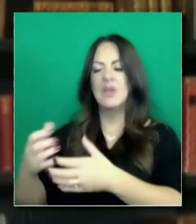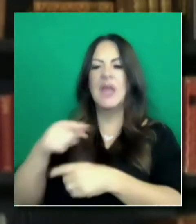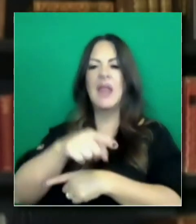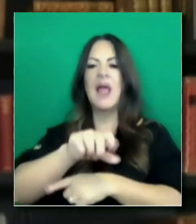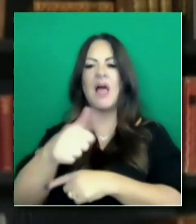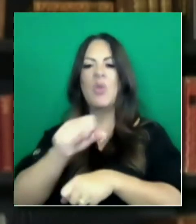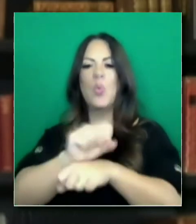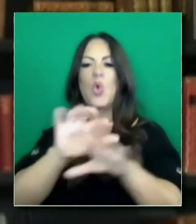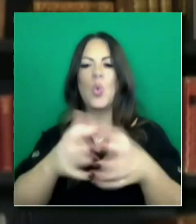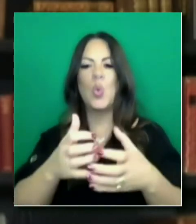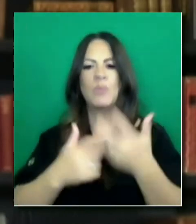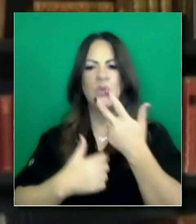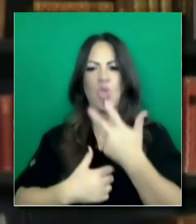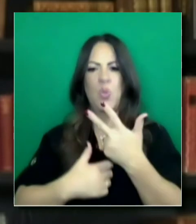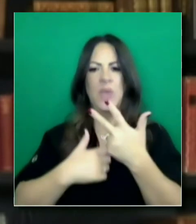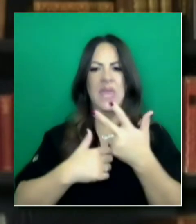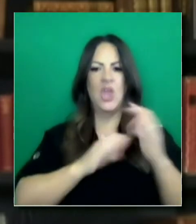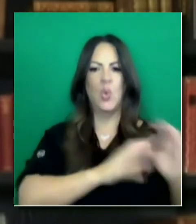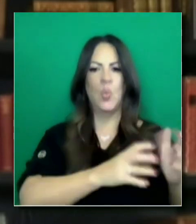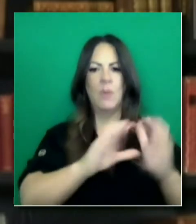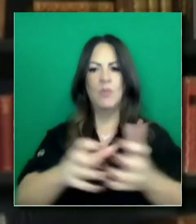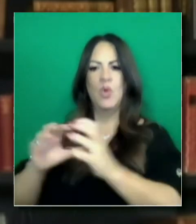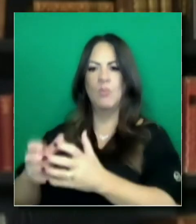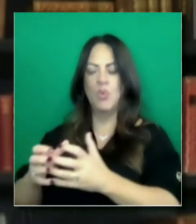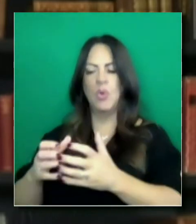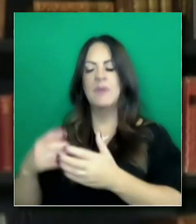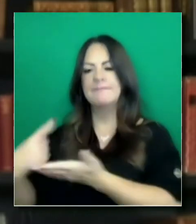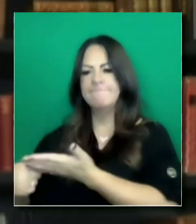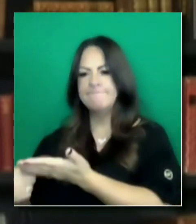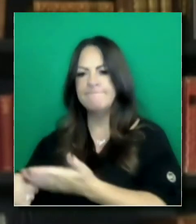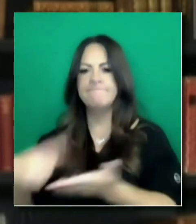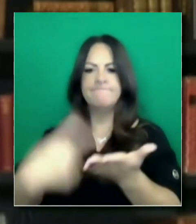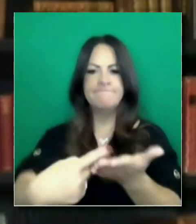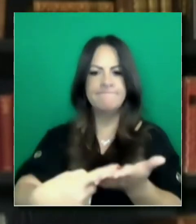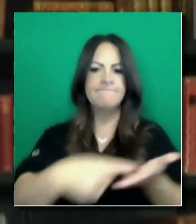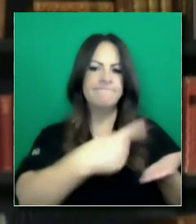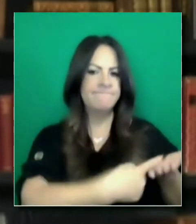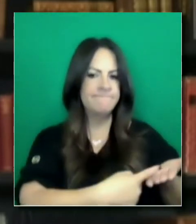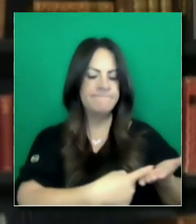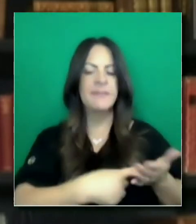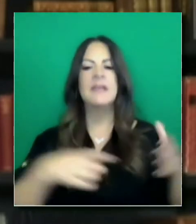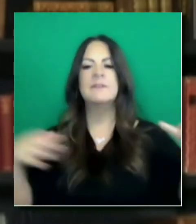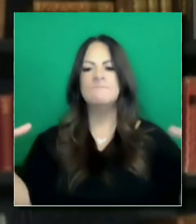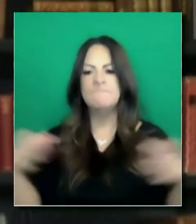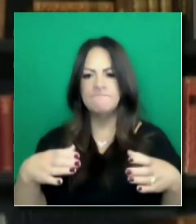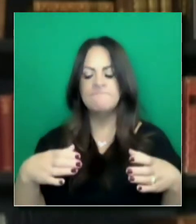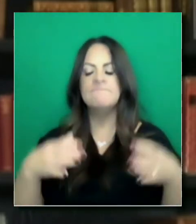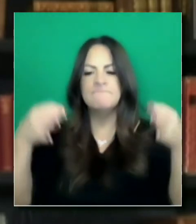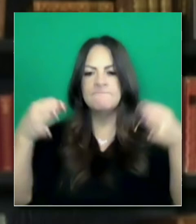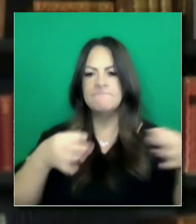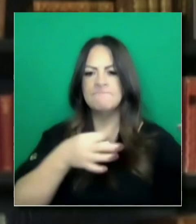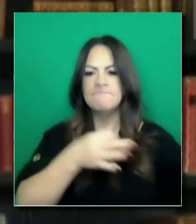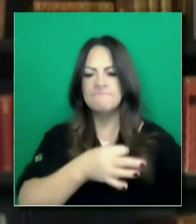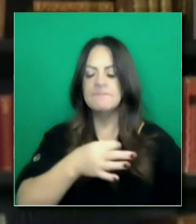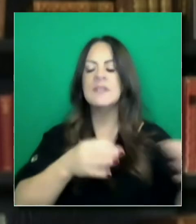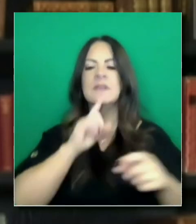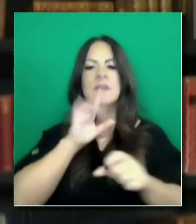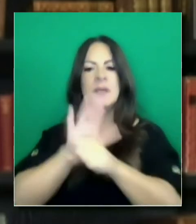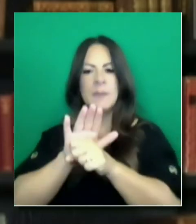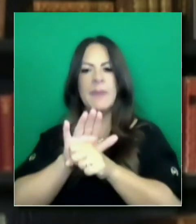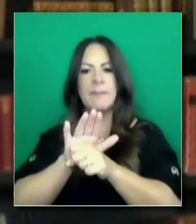was advanced with the intention of a real commitment, a firm commitment, not a passing interest, but a firm